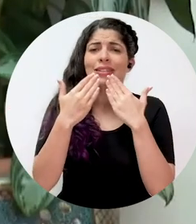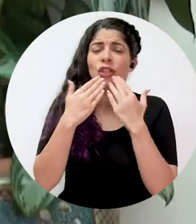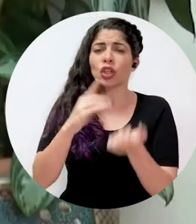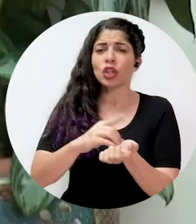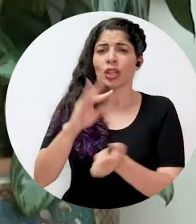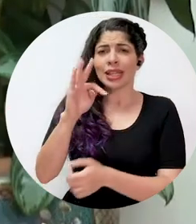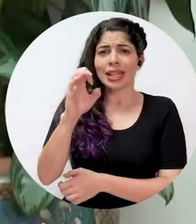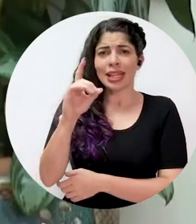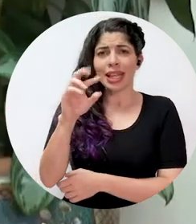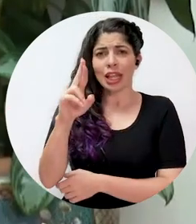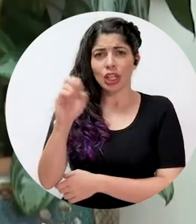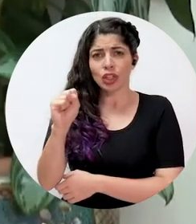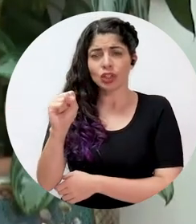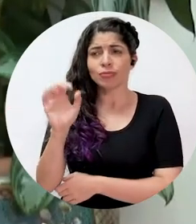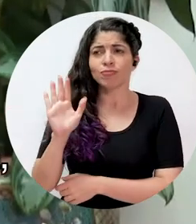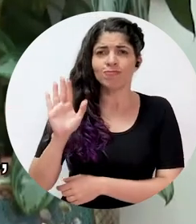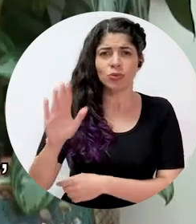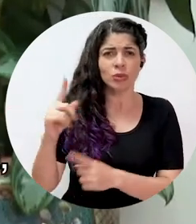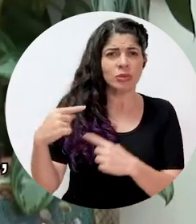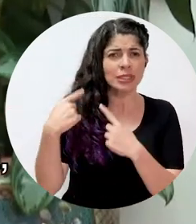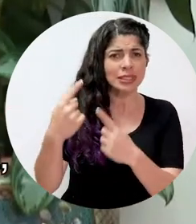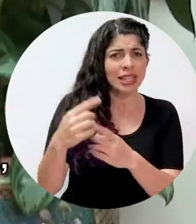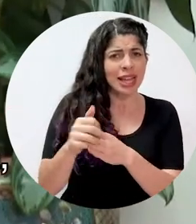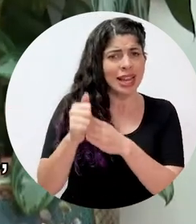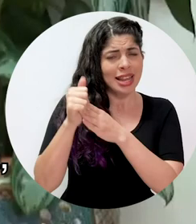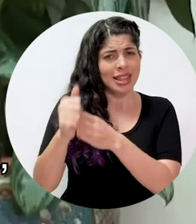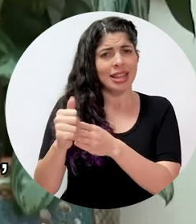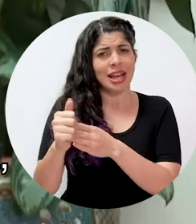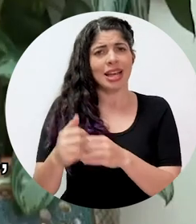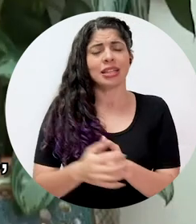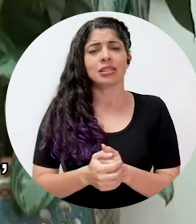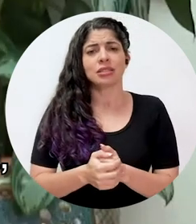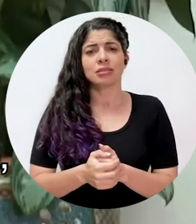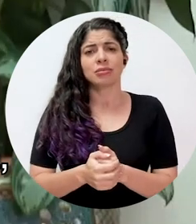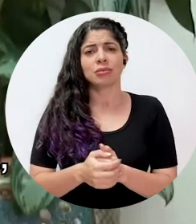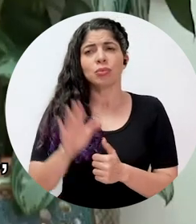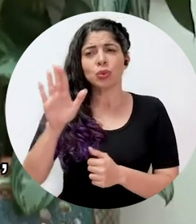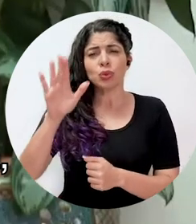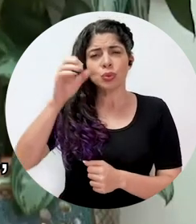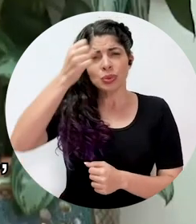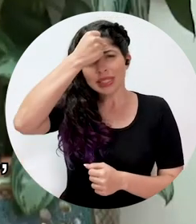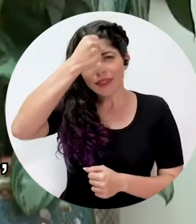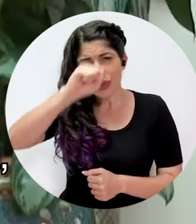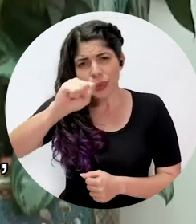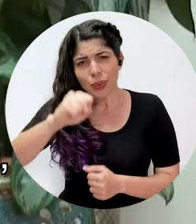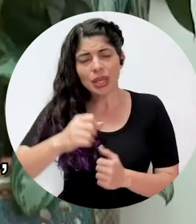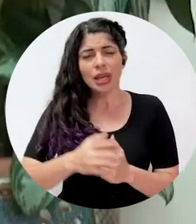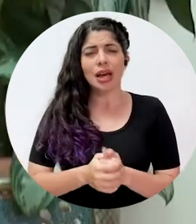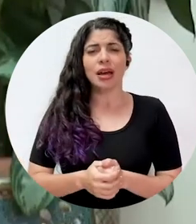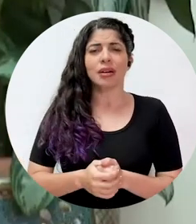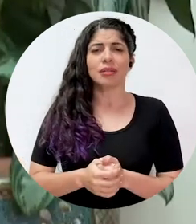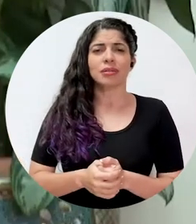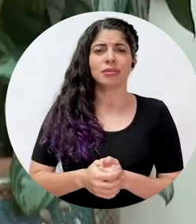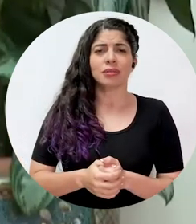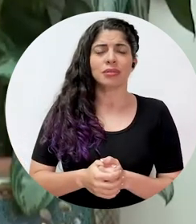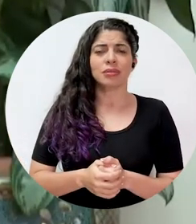I want to thank Dr. Tedros for his leadership. I wish you always wisdom.